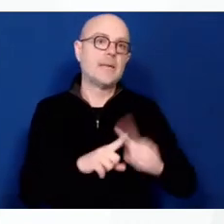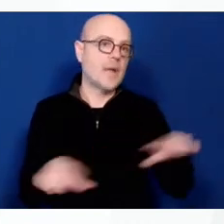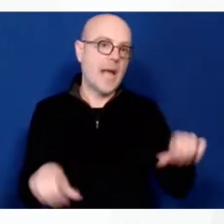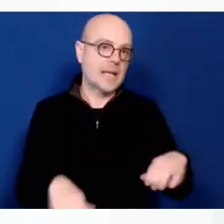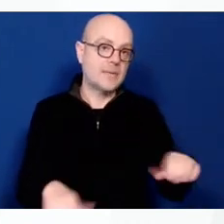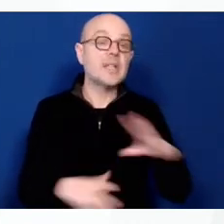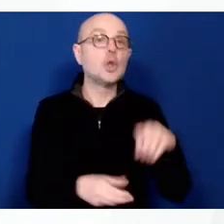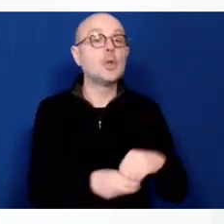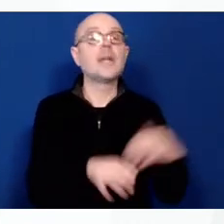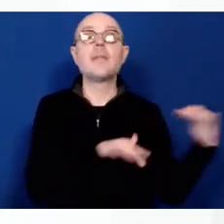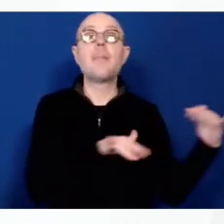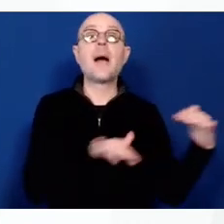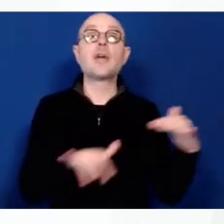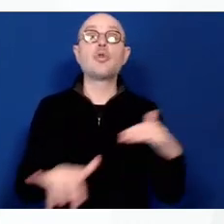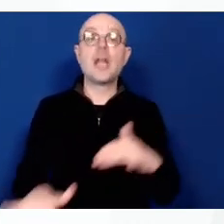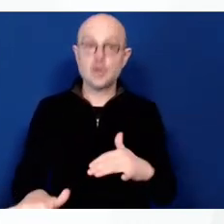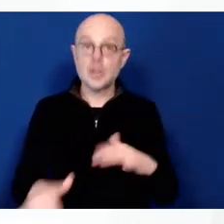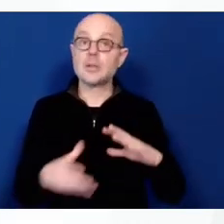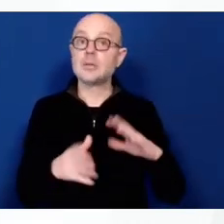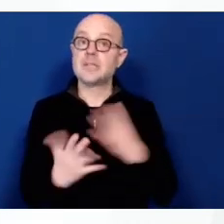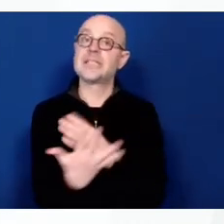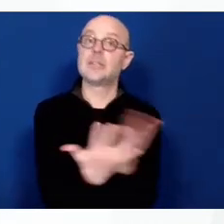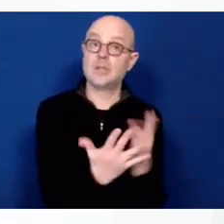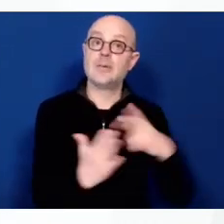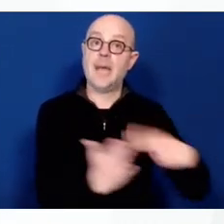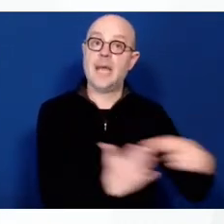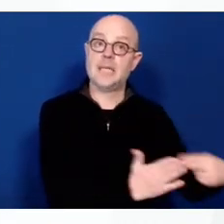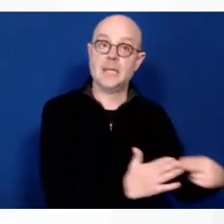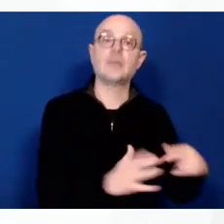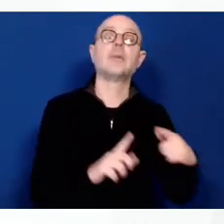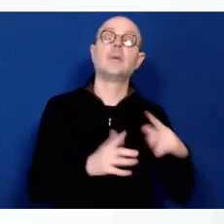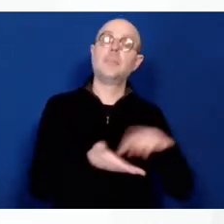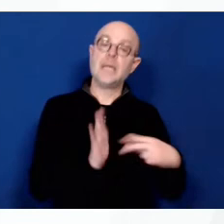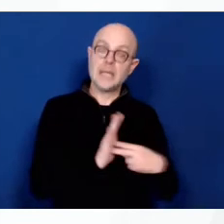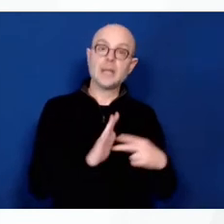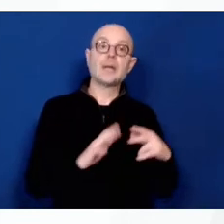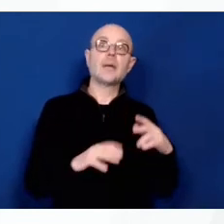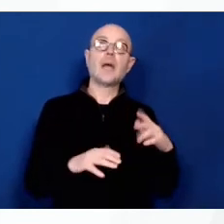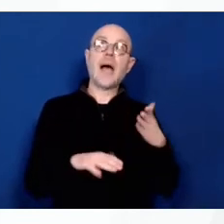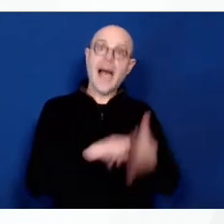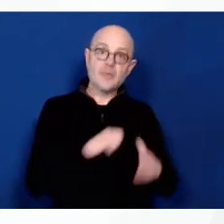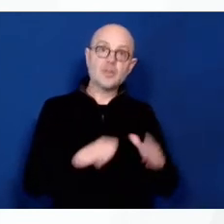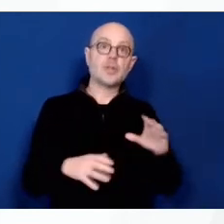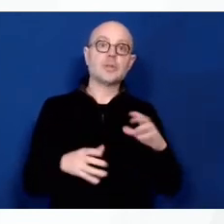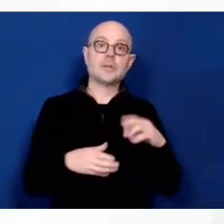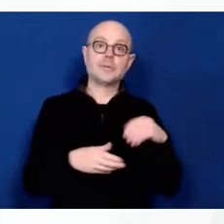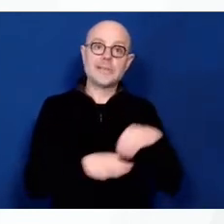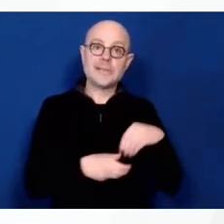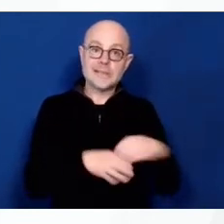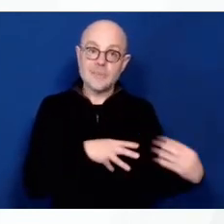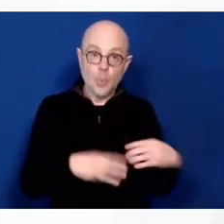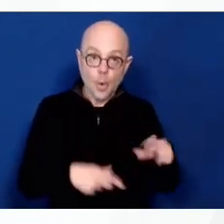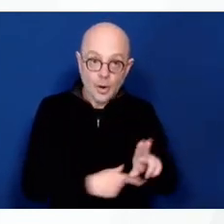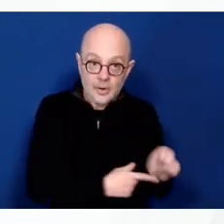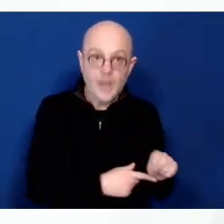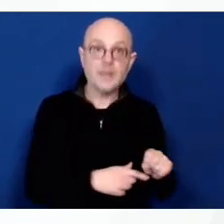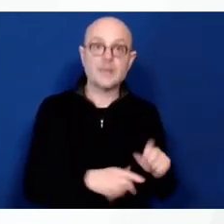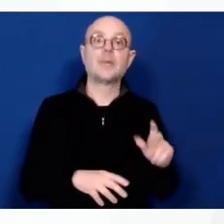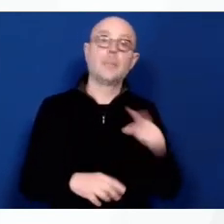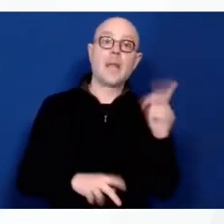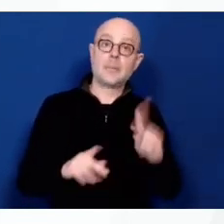Black Americans from the South to the North at the beginning of World War I, he resurrected the genre in Sway the